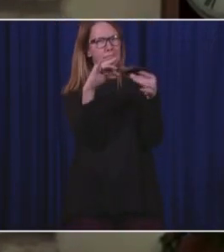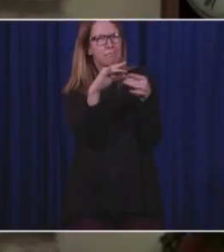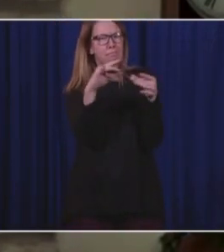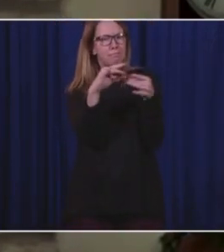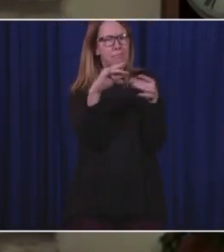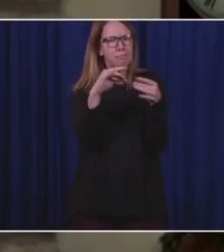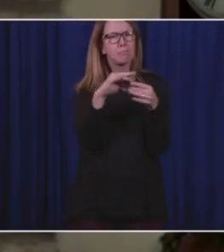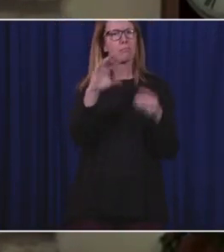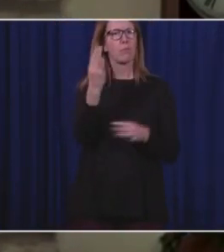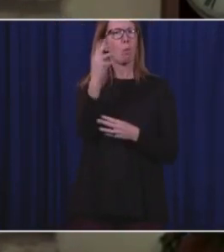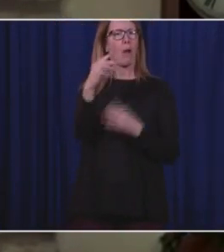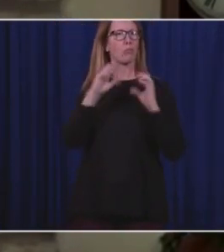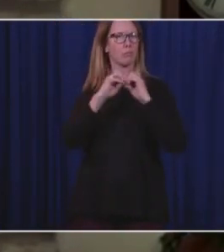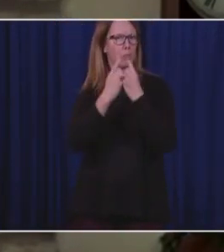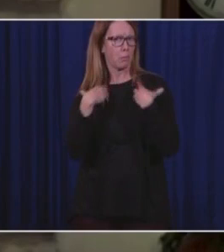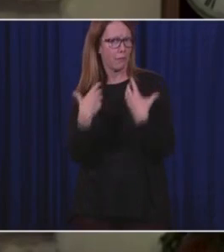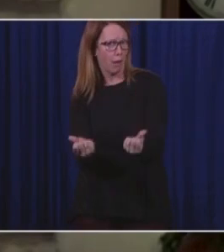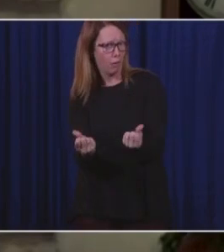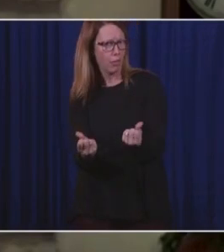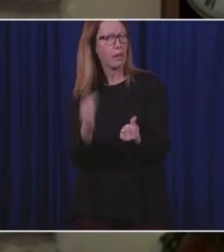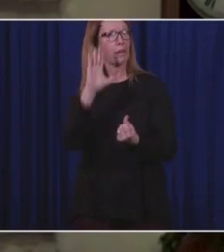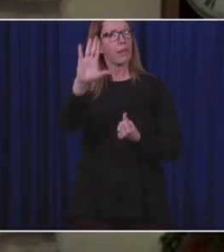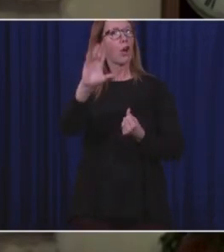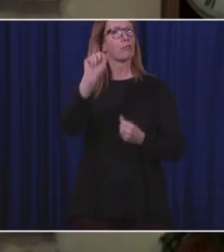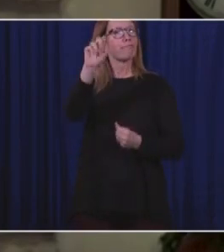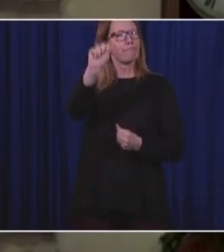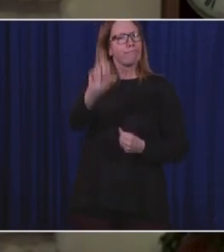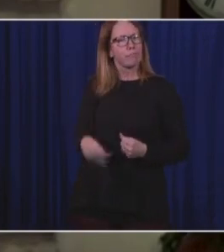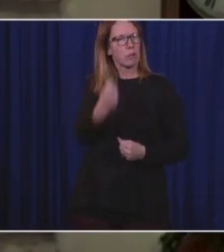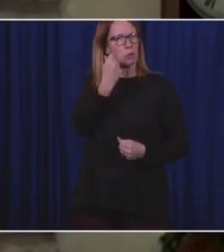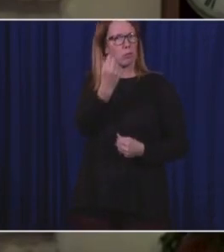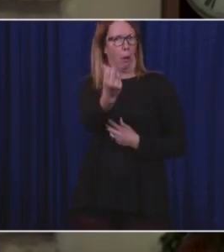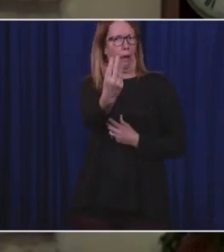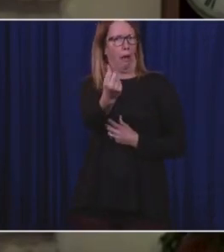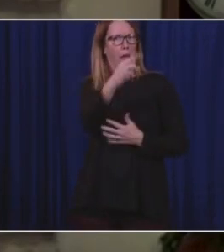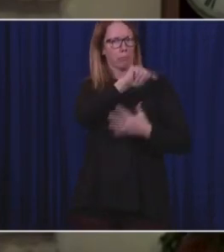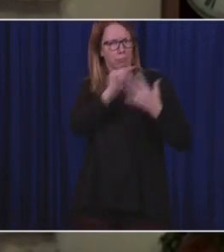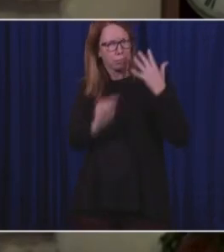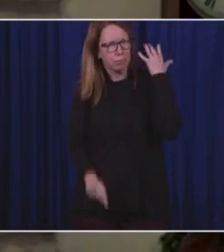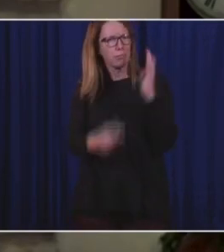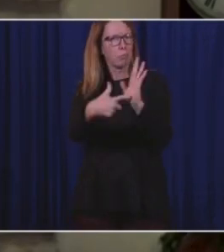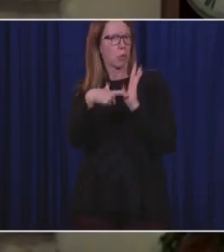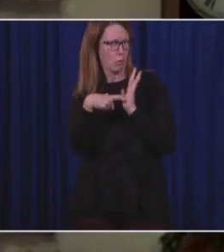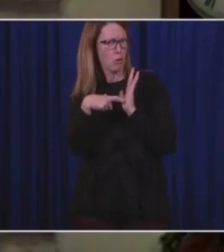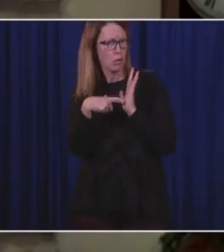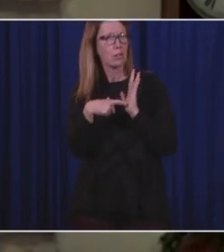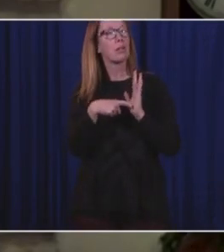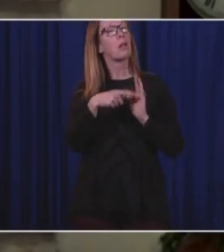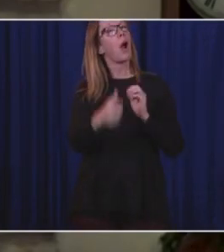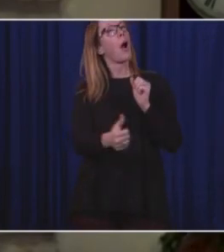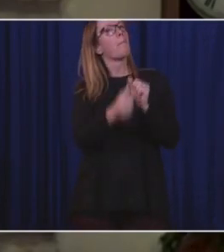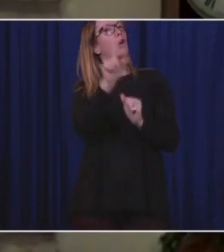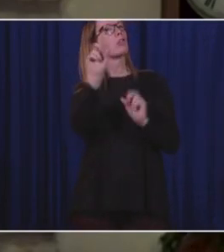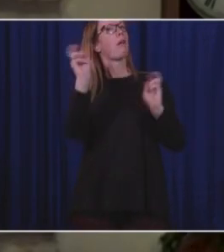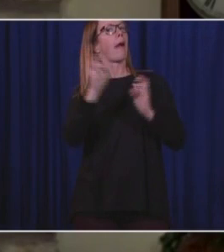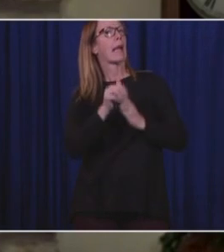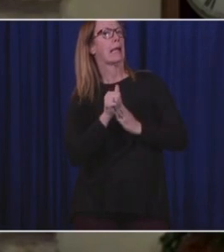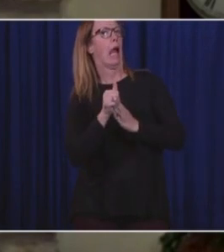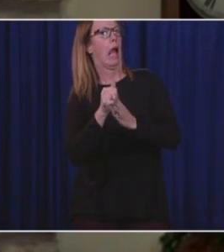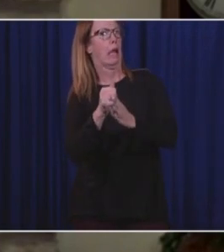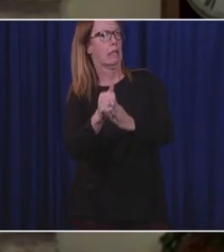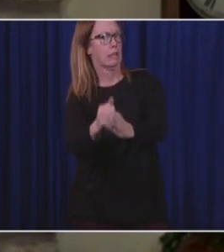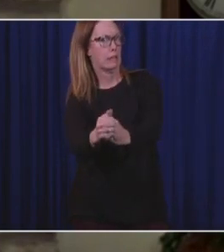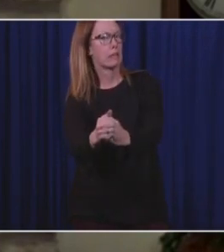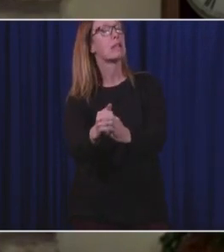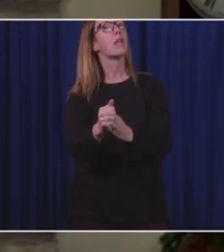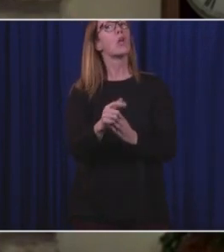Ohio Department of Health today, this list of new protocols, mostly, again, just guidance. And you just talked about how we need to do